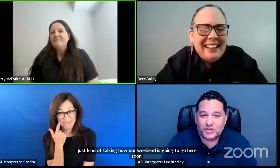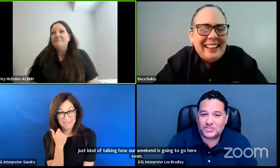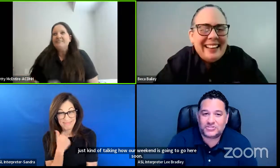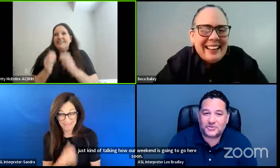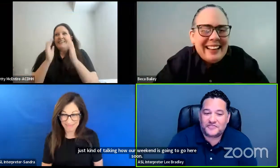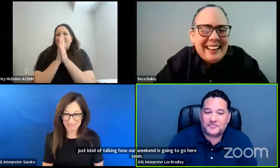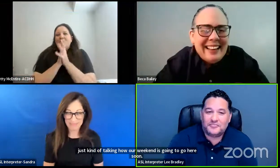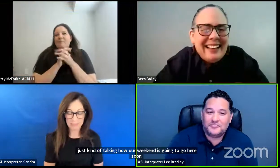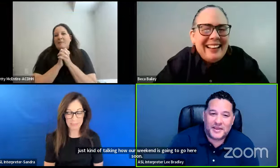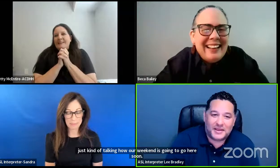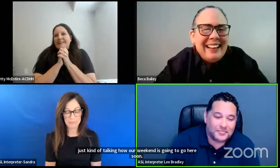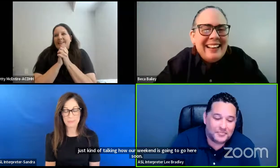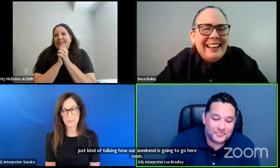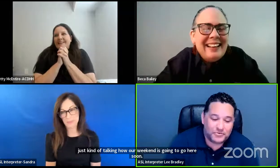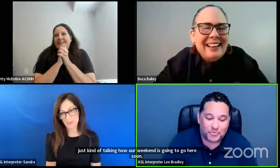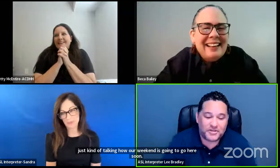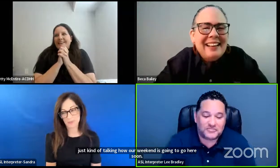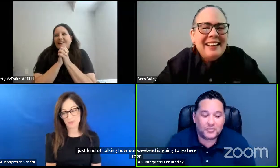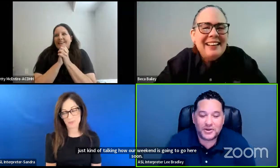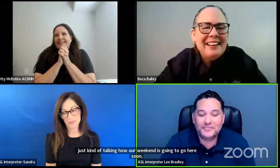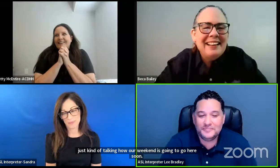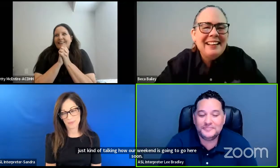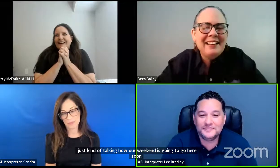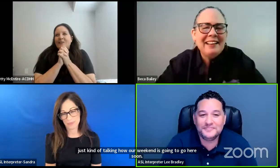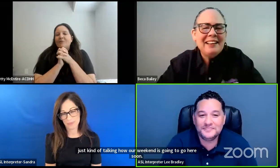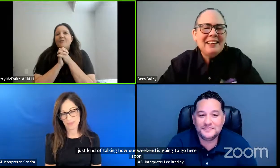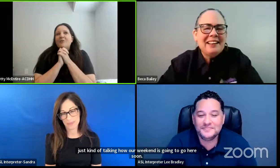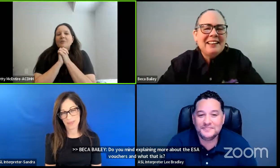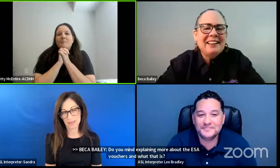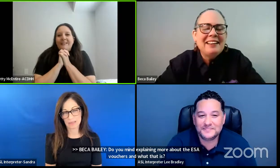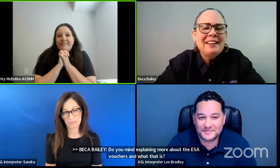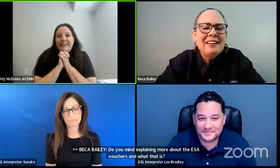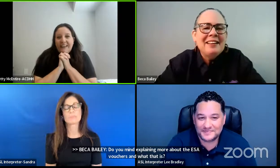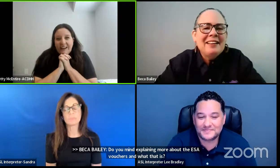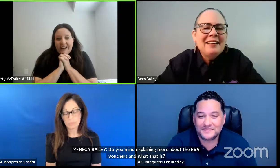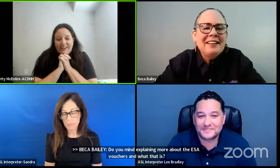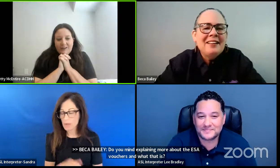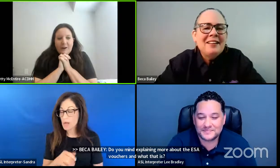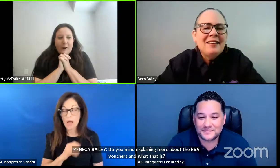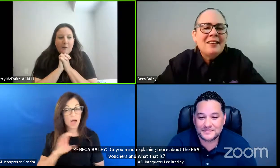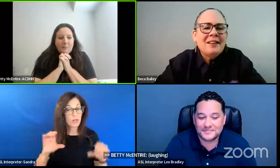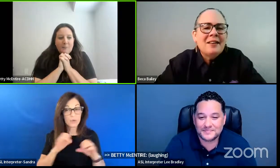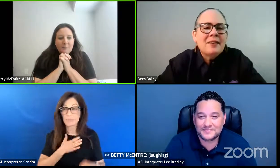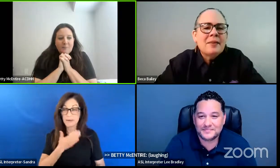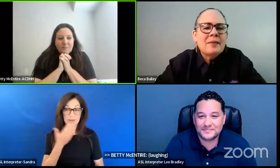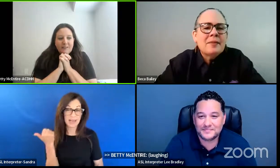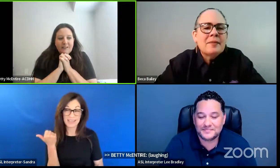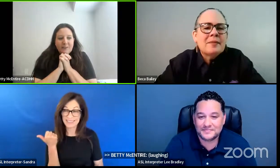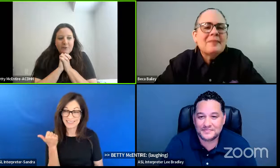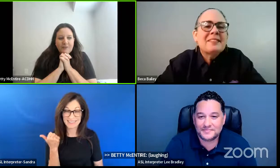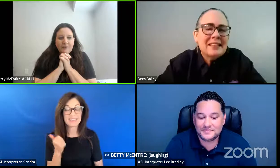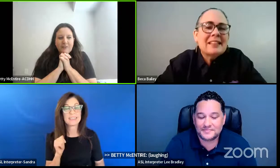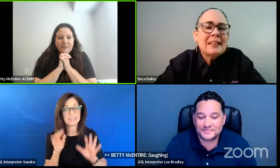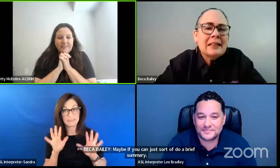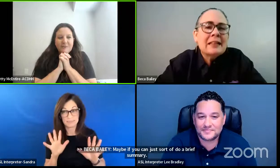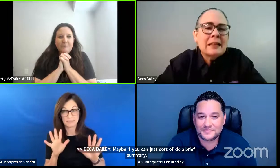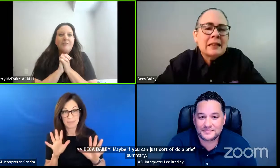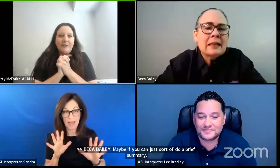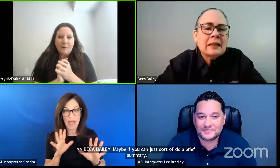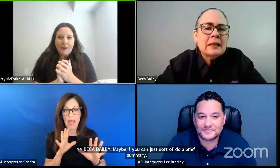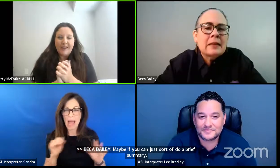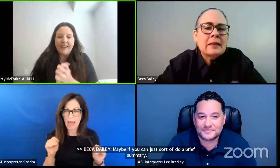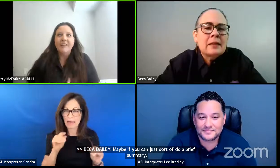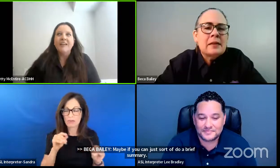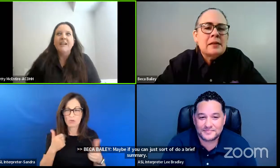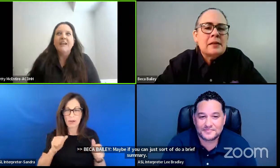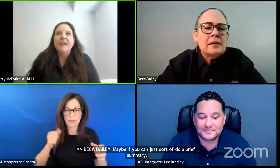Maybe if you can just sort of do a brief summary. I will do the best I can, and I'll do it in a very